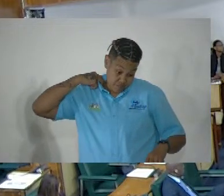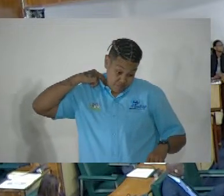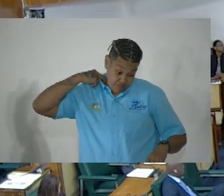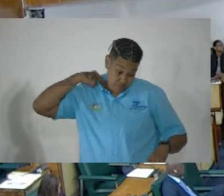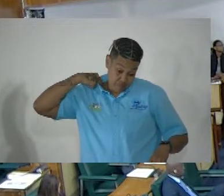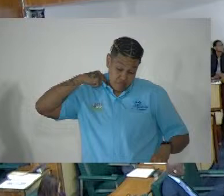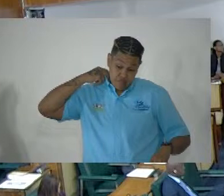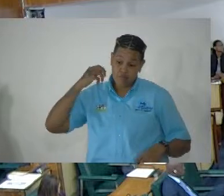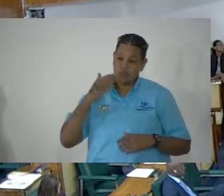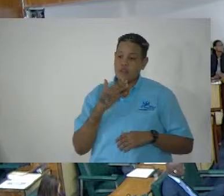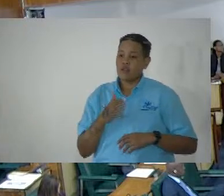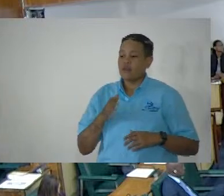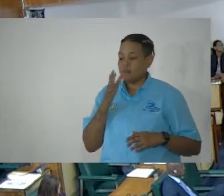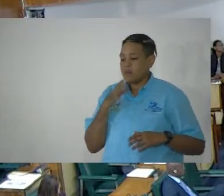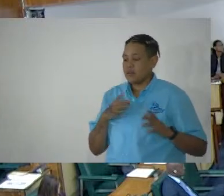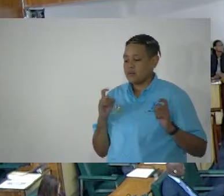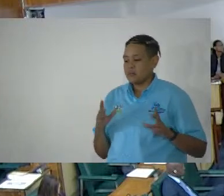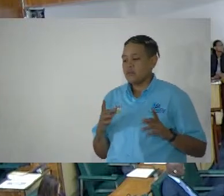Thank you very much, Madam Speaker.